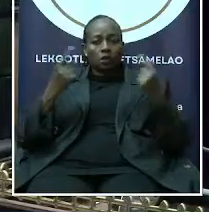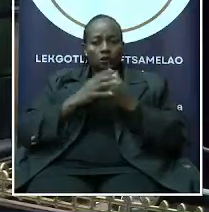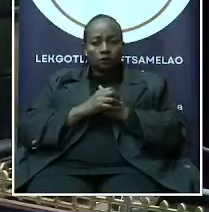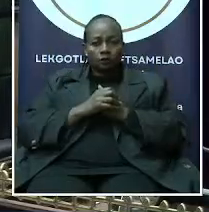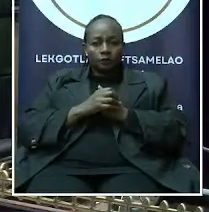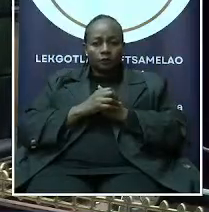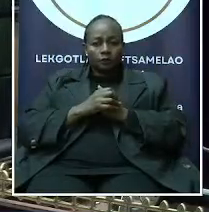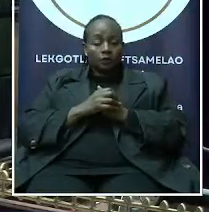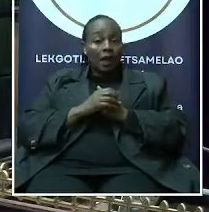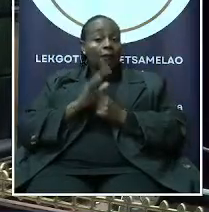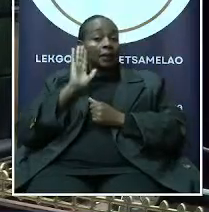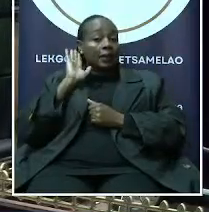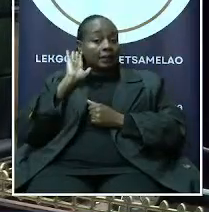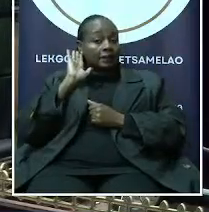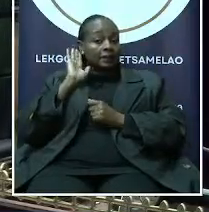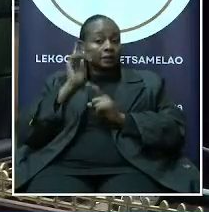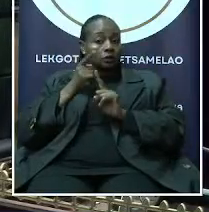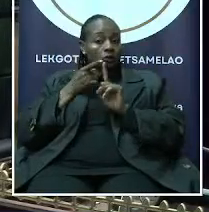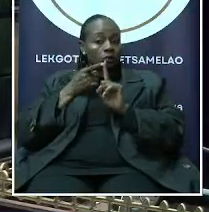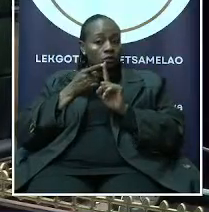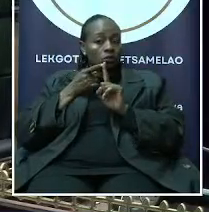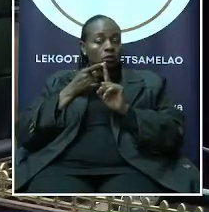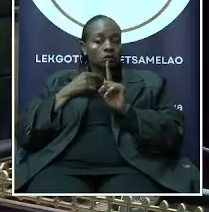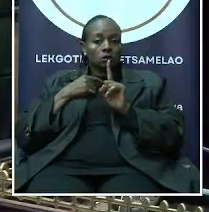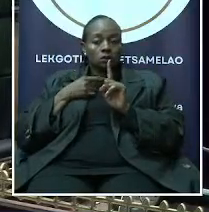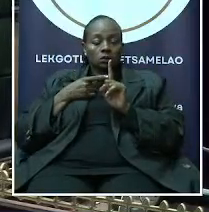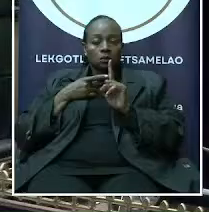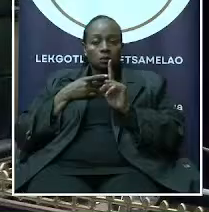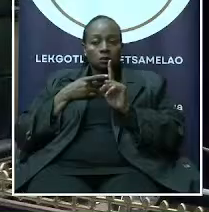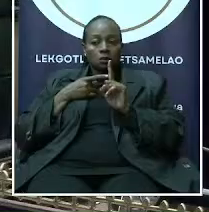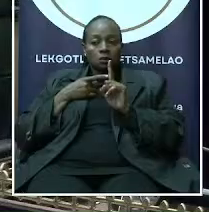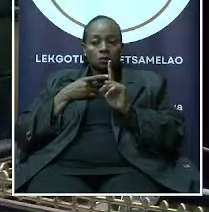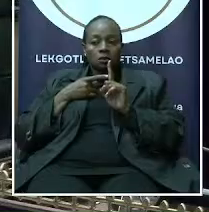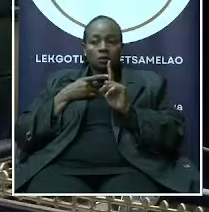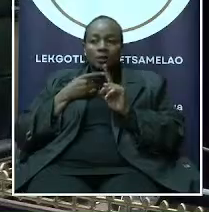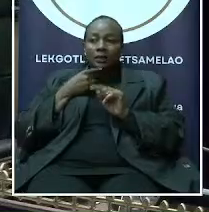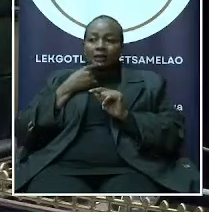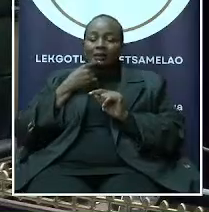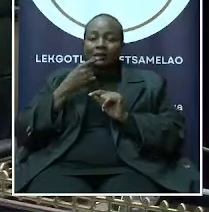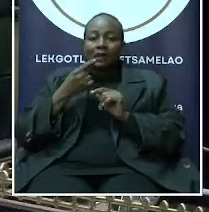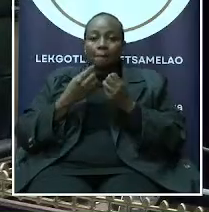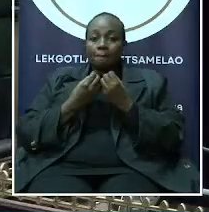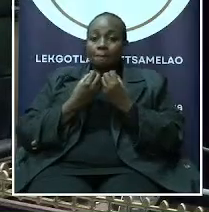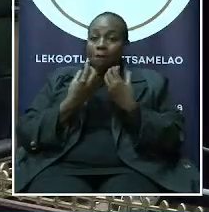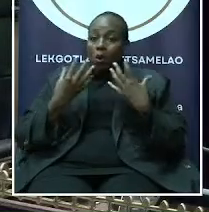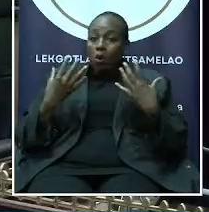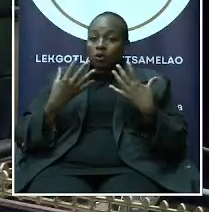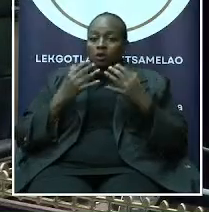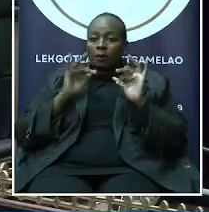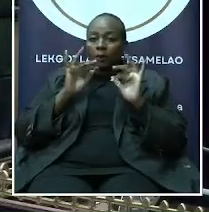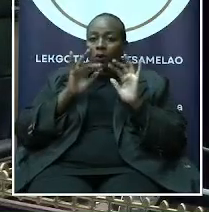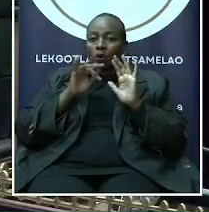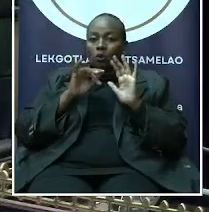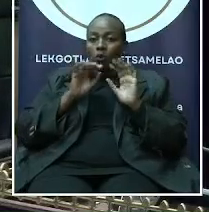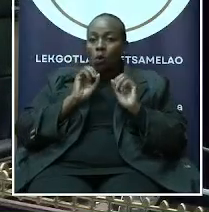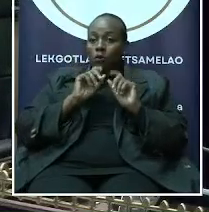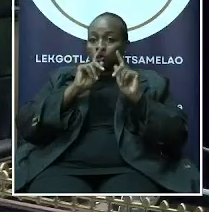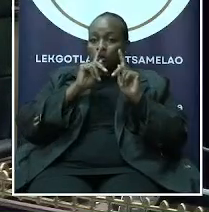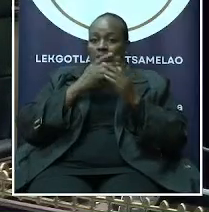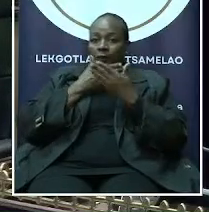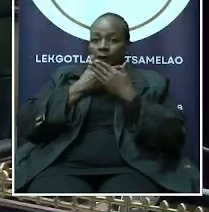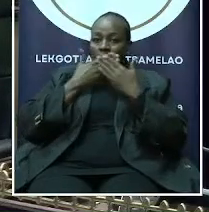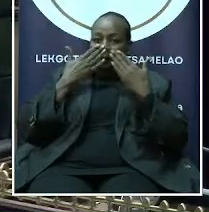By listening to him, I think he refers those most disadvantaged with